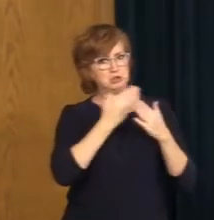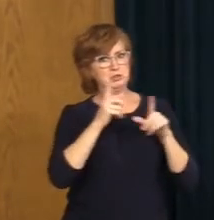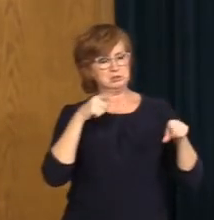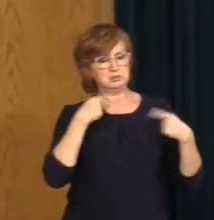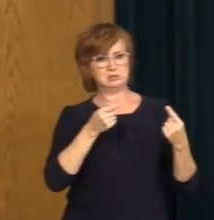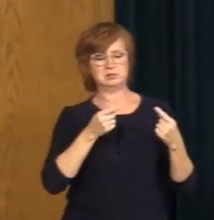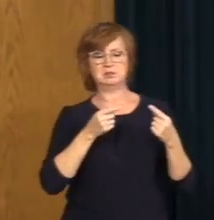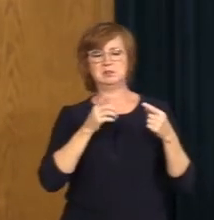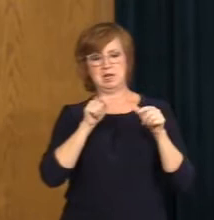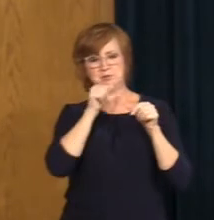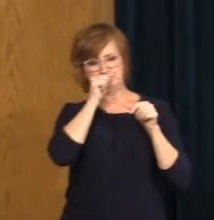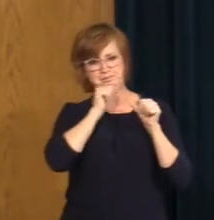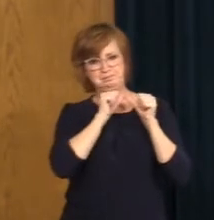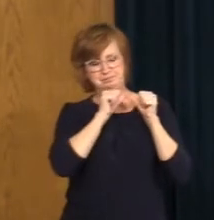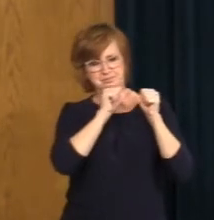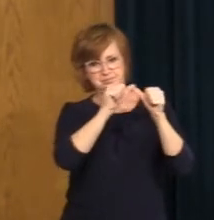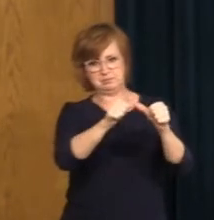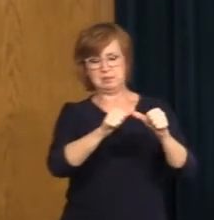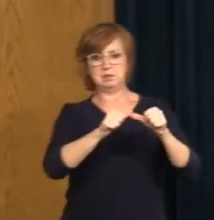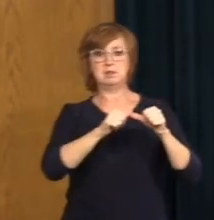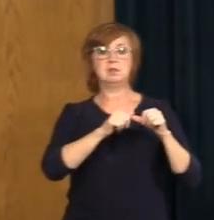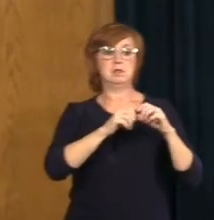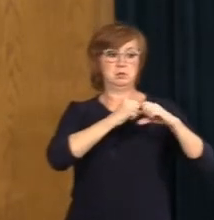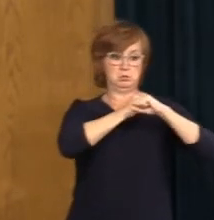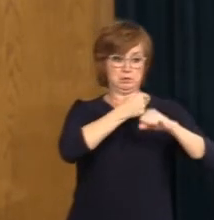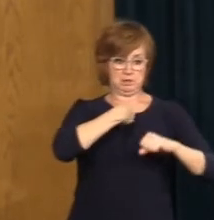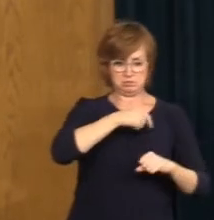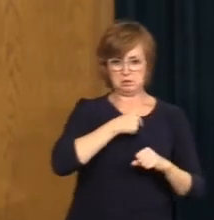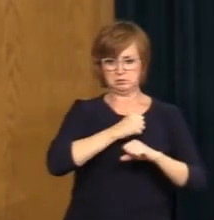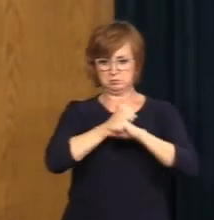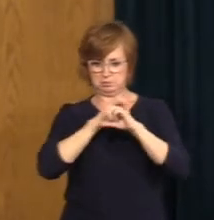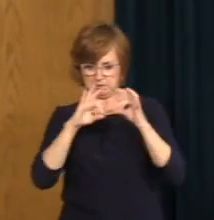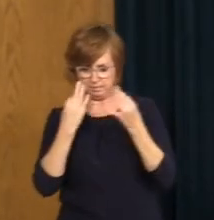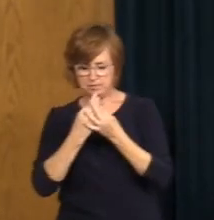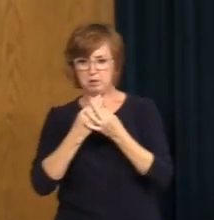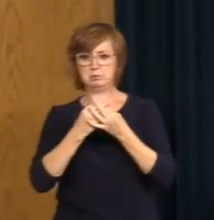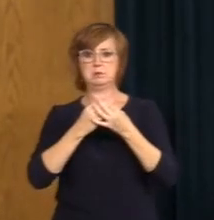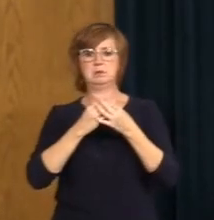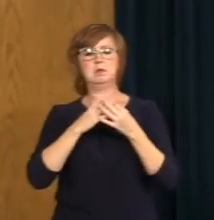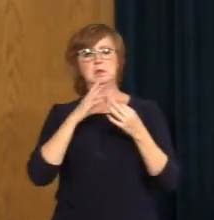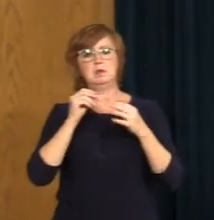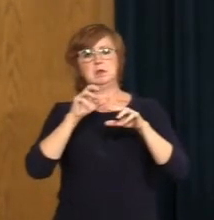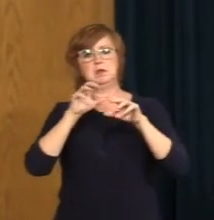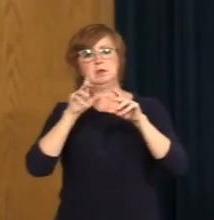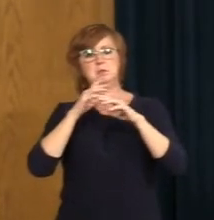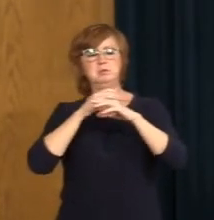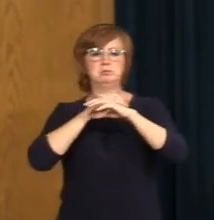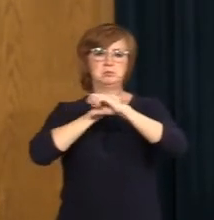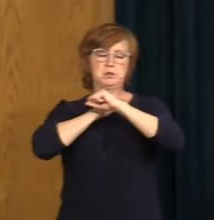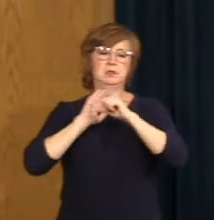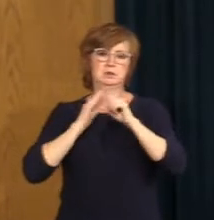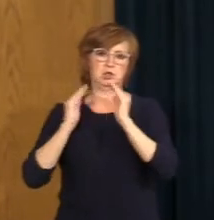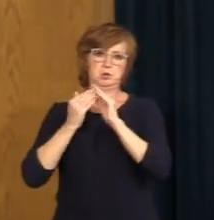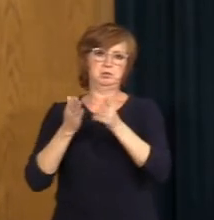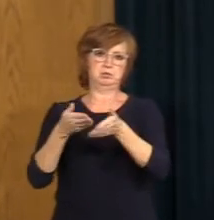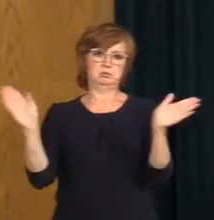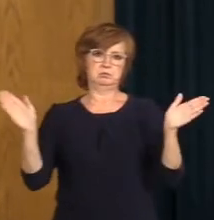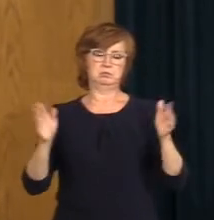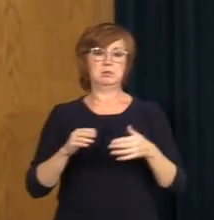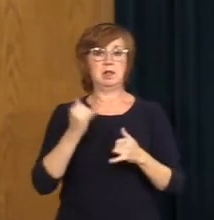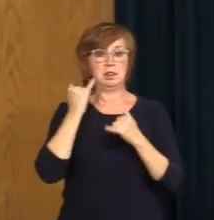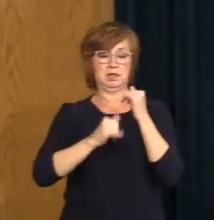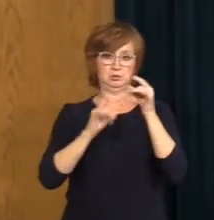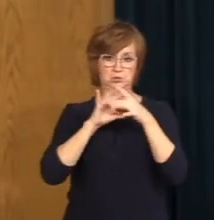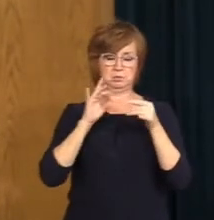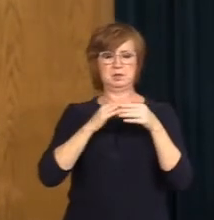these decisions protect us, they protect people who are more vulnerable, and they protect the community at large. And finally, I'd just like to say thank you to